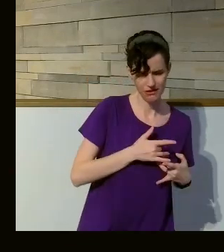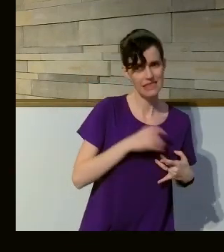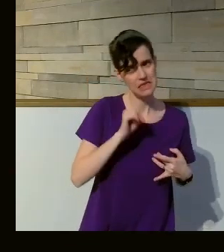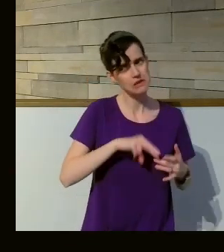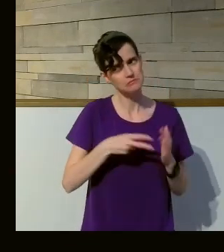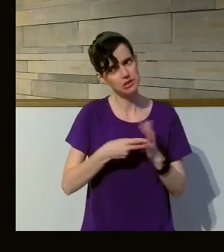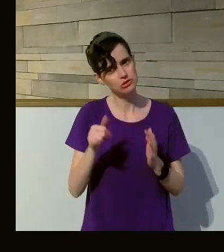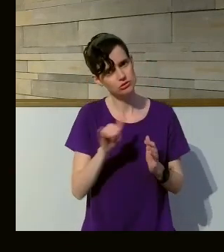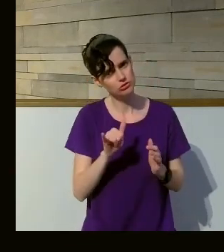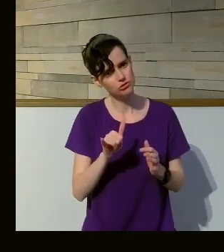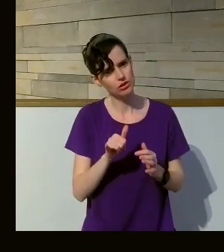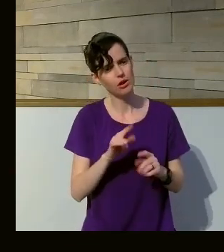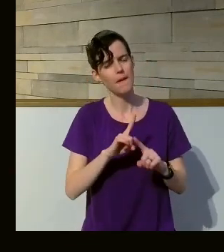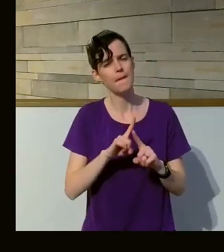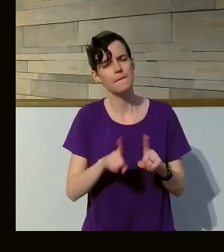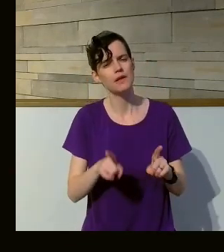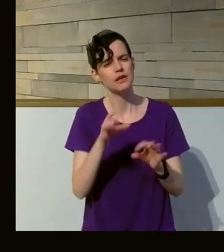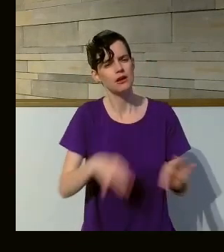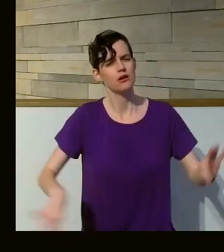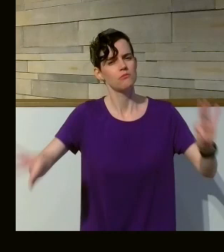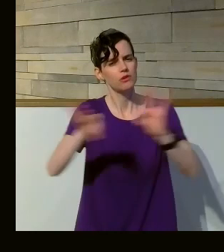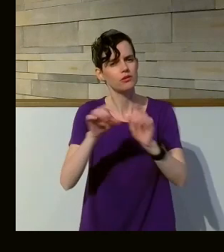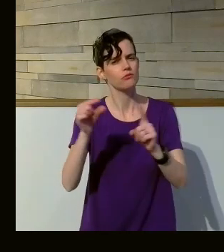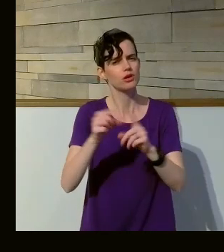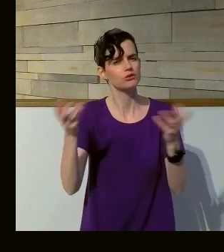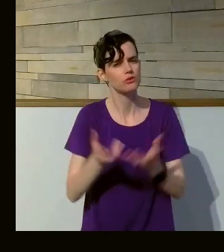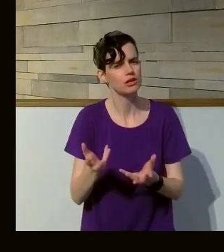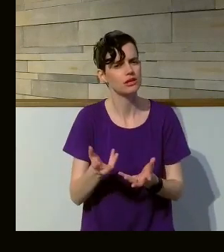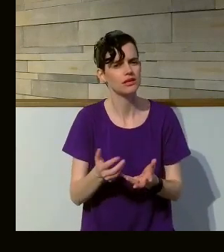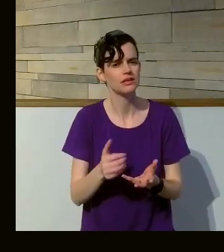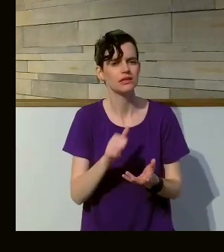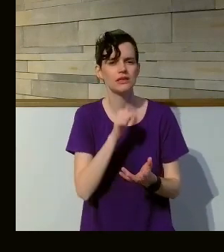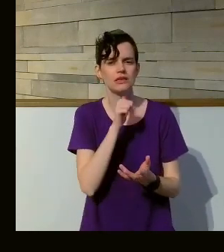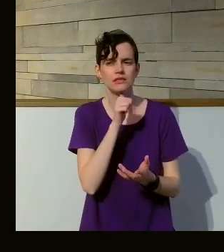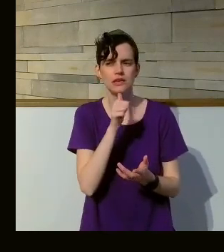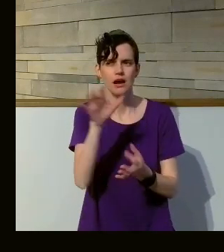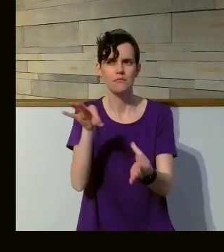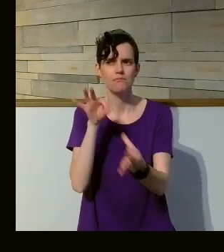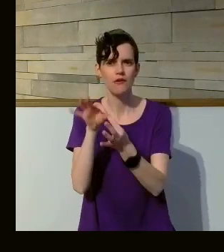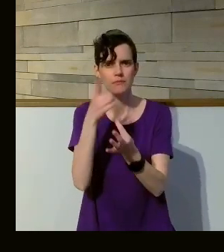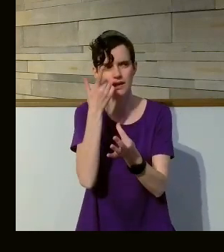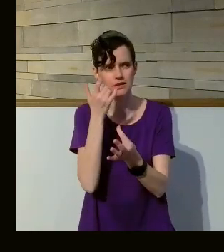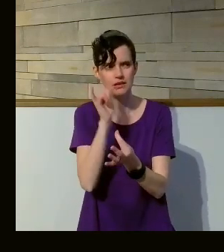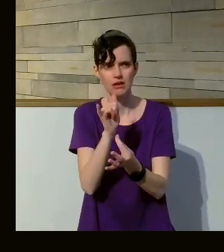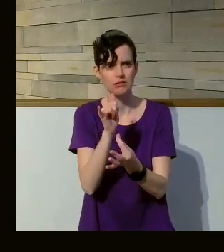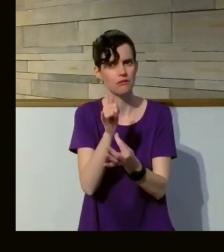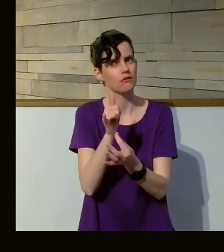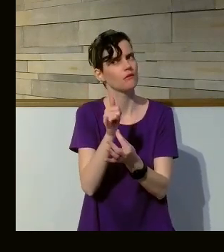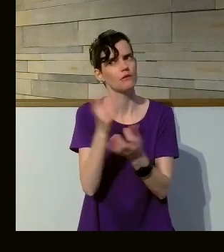too. But the key word, I think, in our phrase, folks, isn't perfect, because there it is. That's a tall